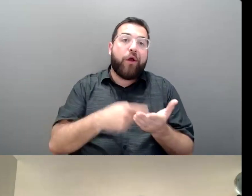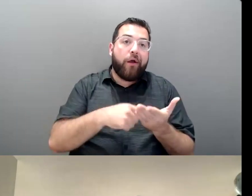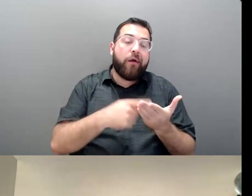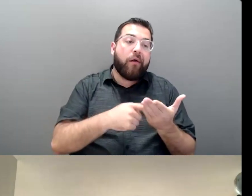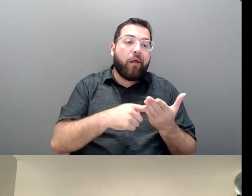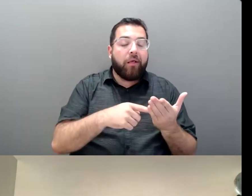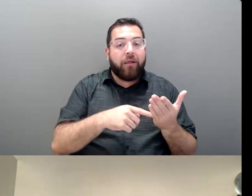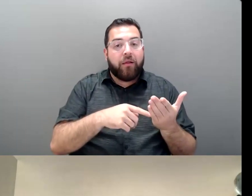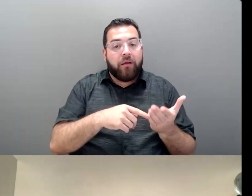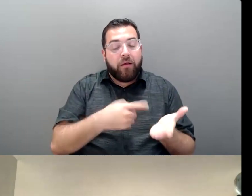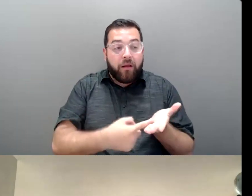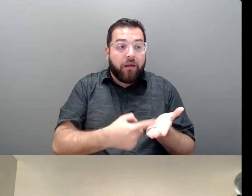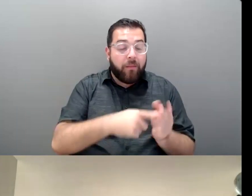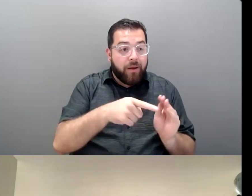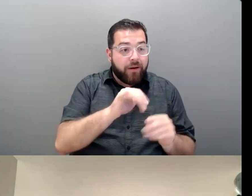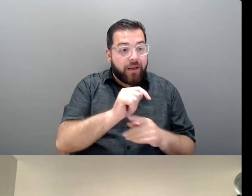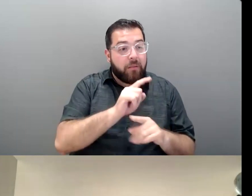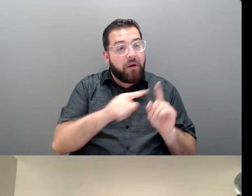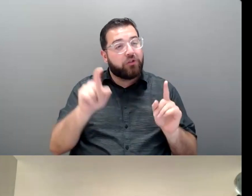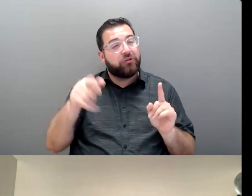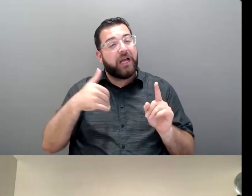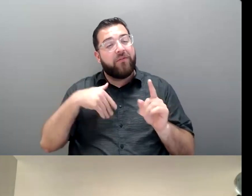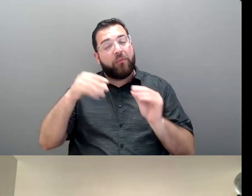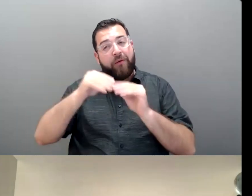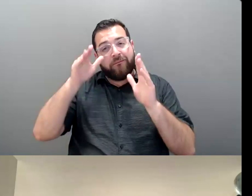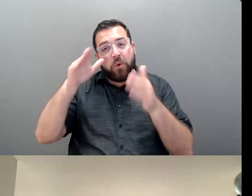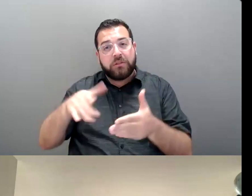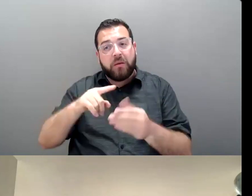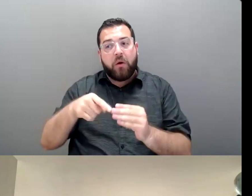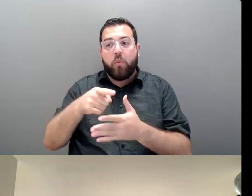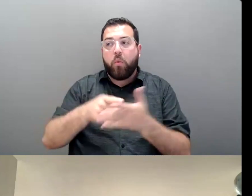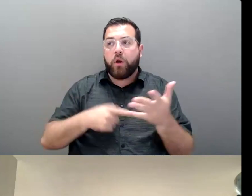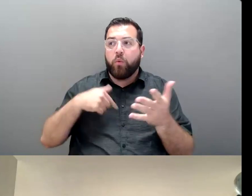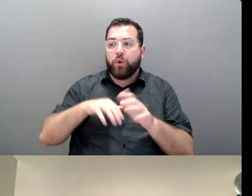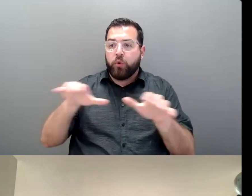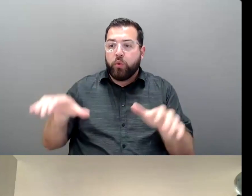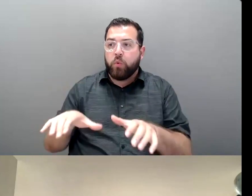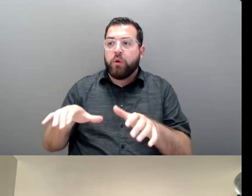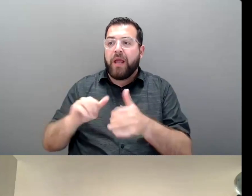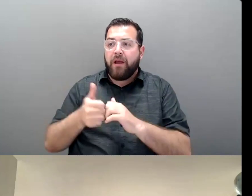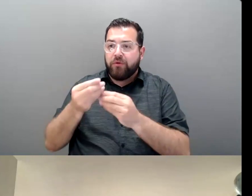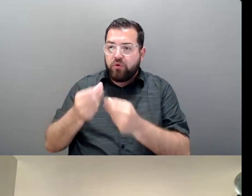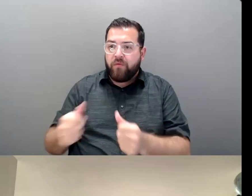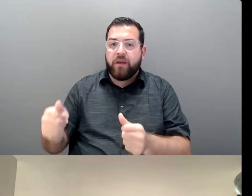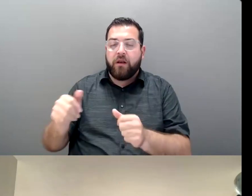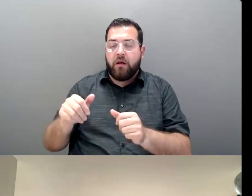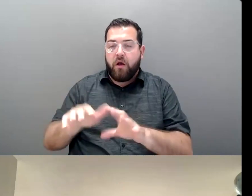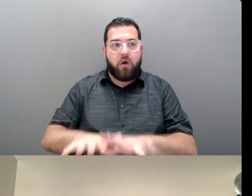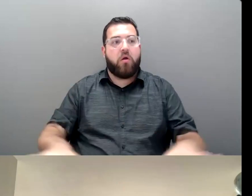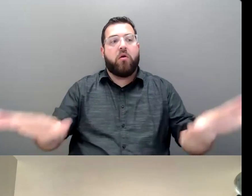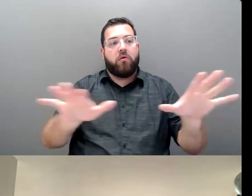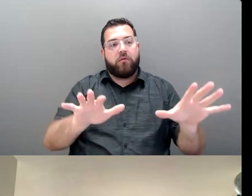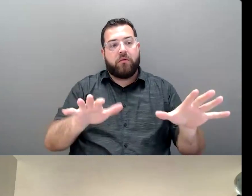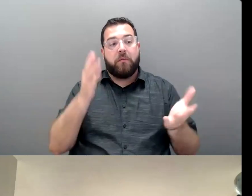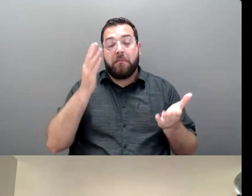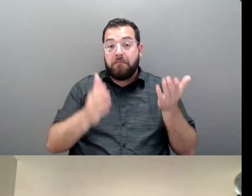be like a focus on what are we doing about it across the board. Like maybe the place for it